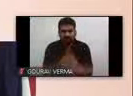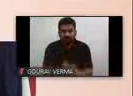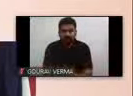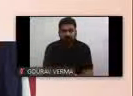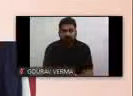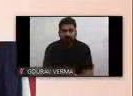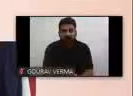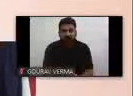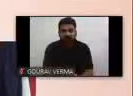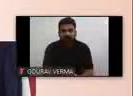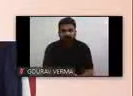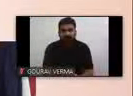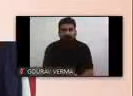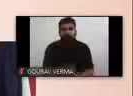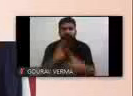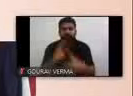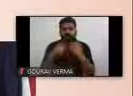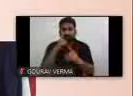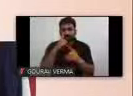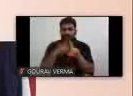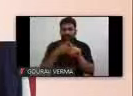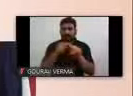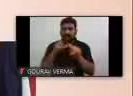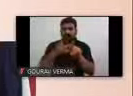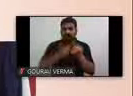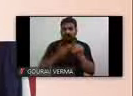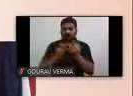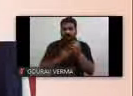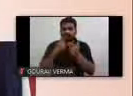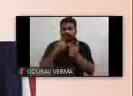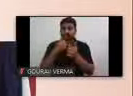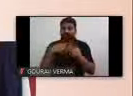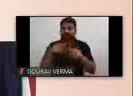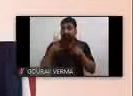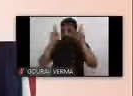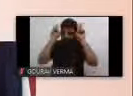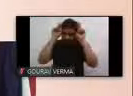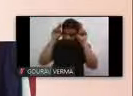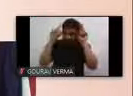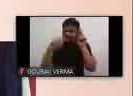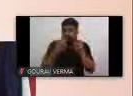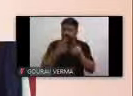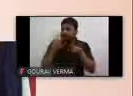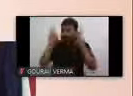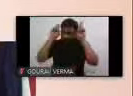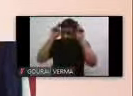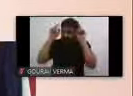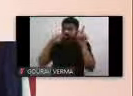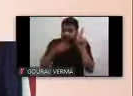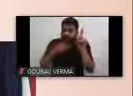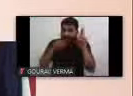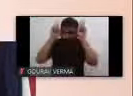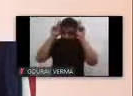And when Kalyani says the rabbit, she repeats that. The rabbit